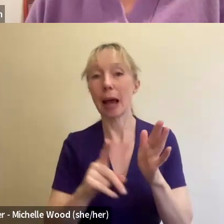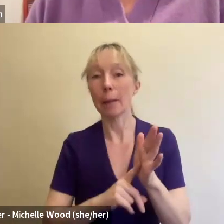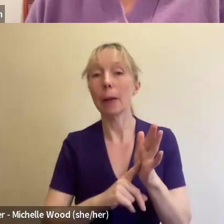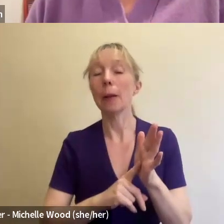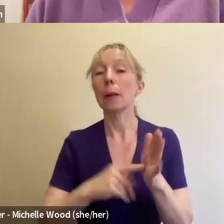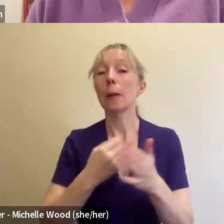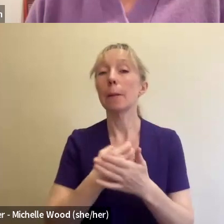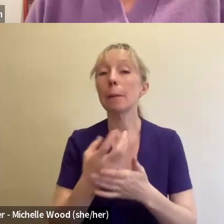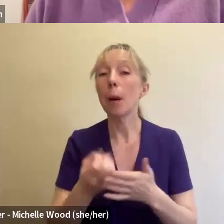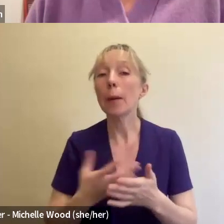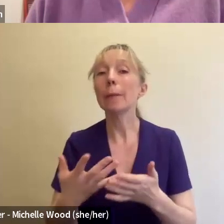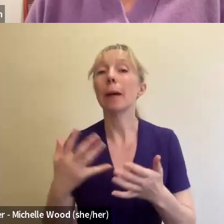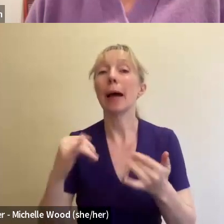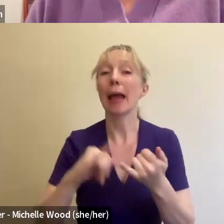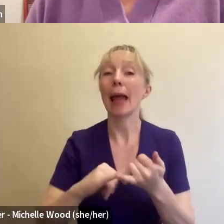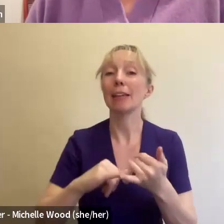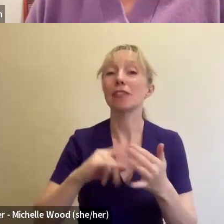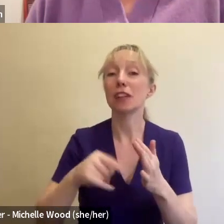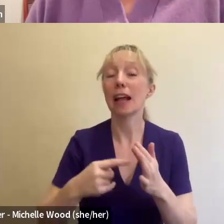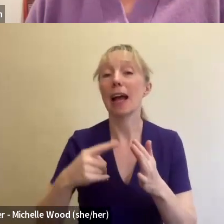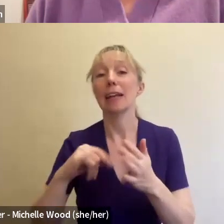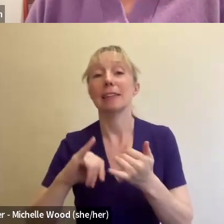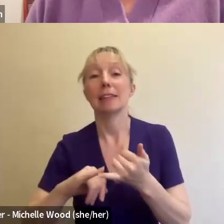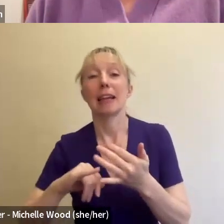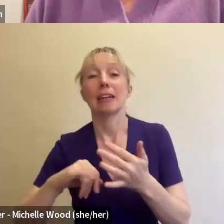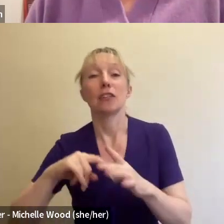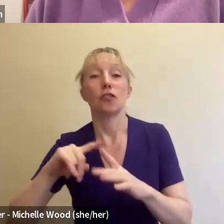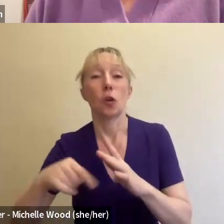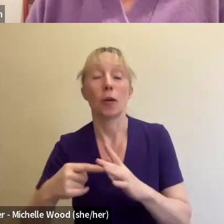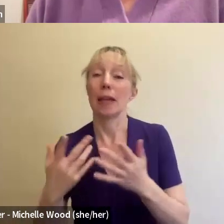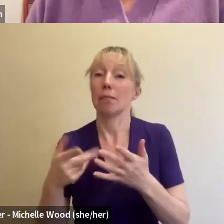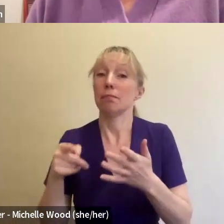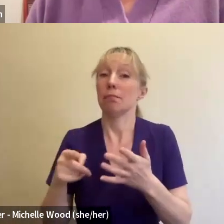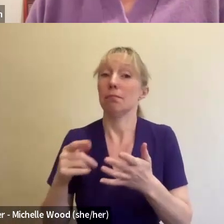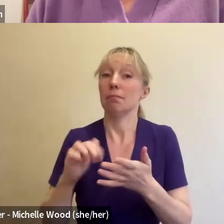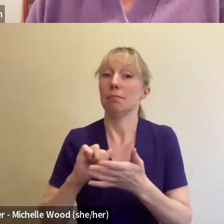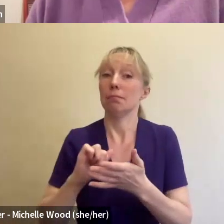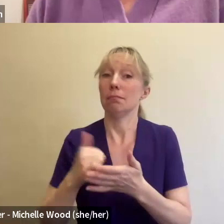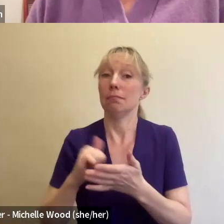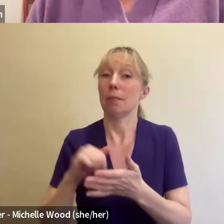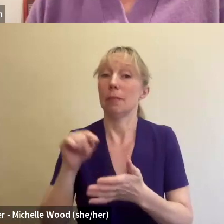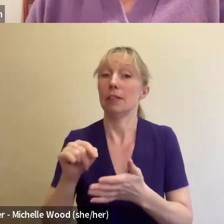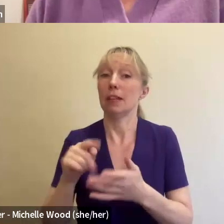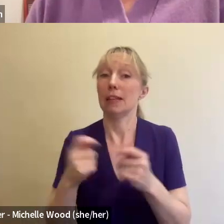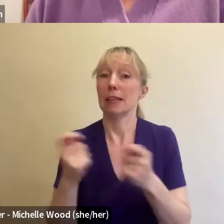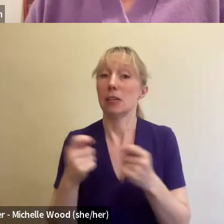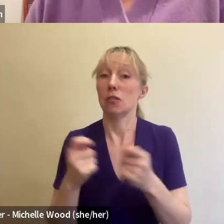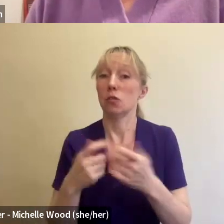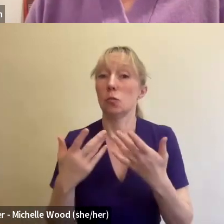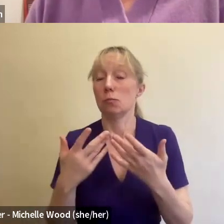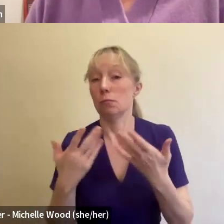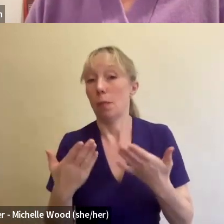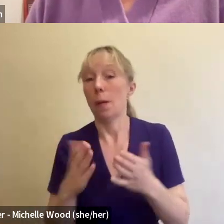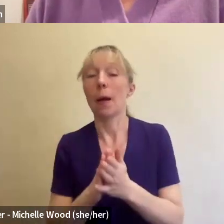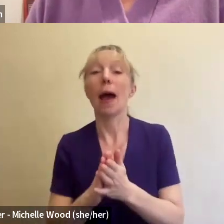Vijayalakshmi and Sakti Jyoti, published in the current Water Focus issue, followed by two other poems by the